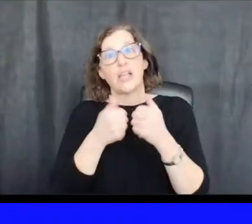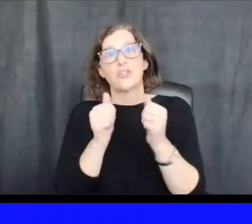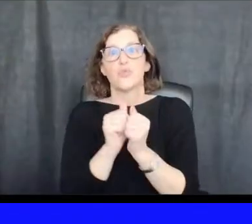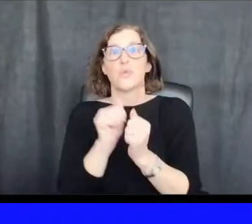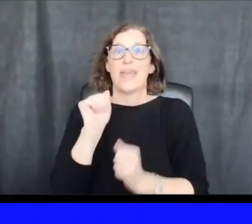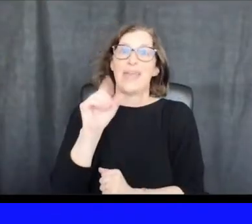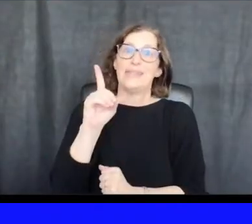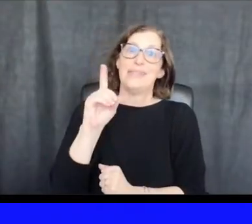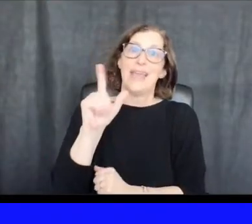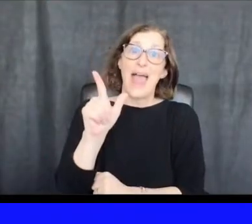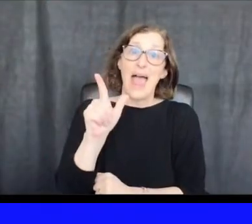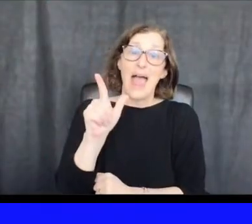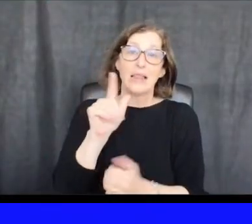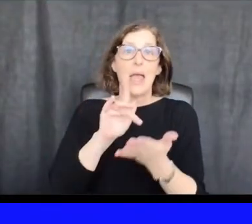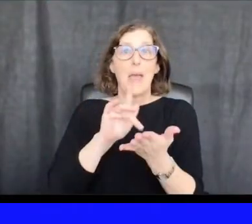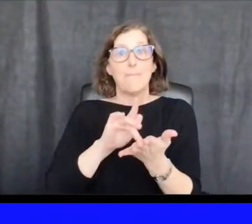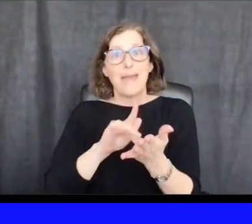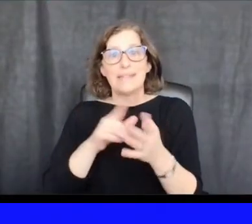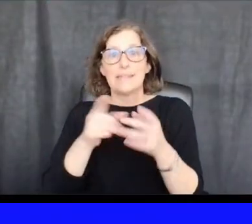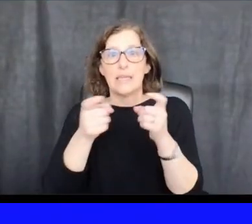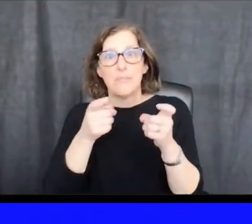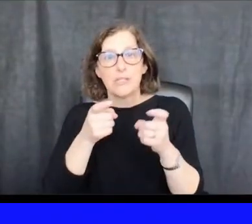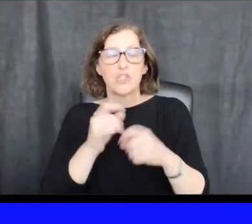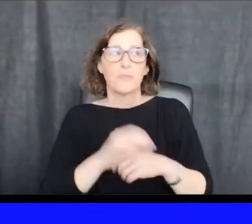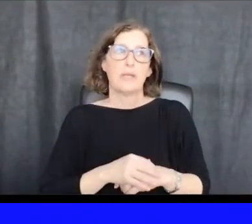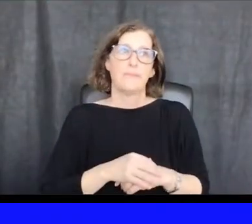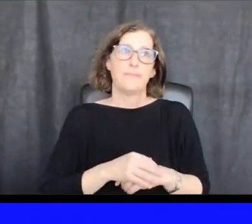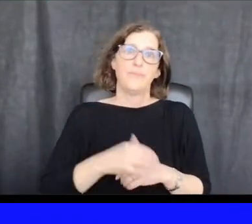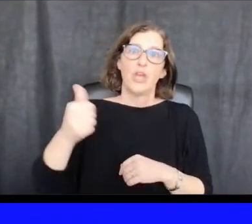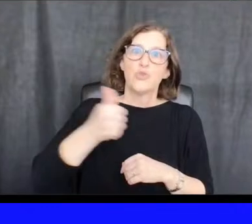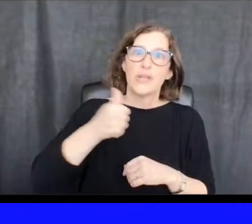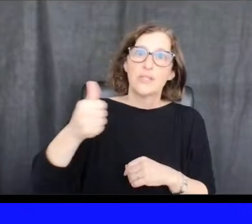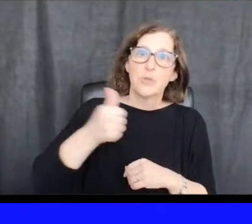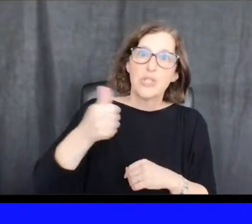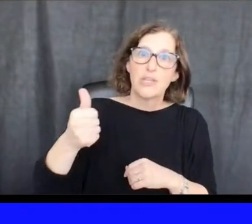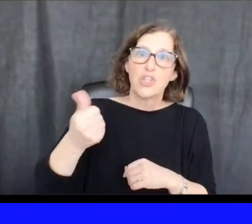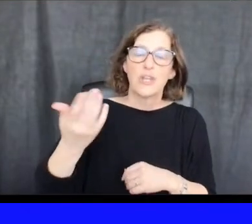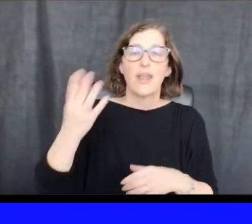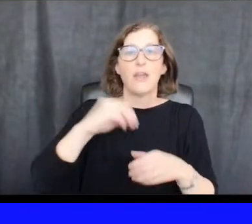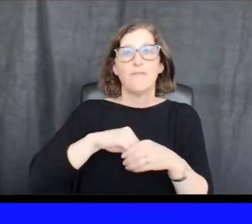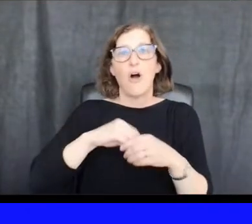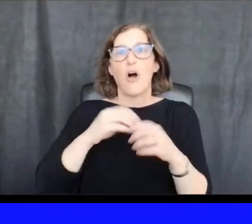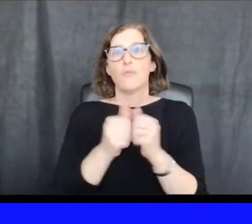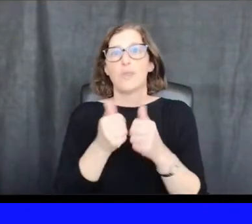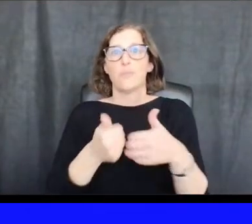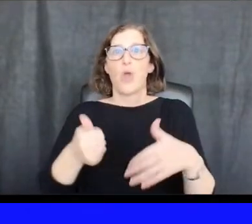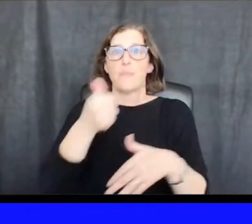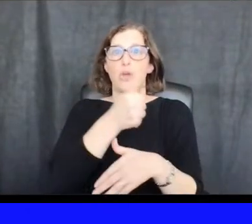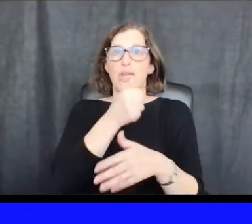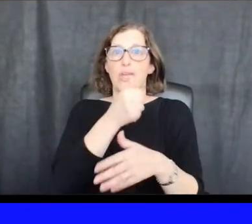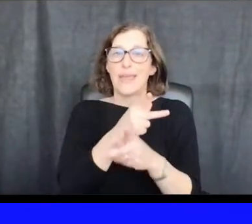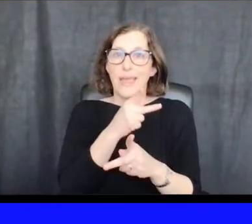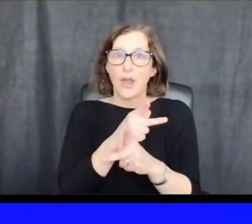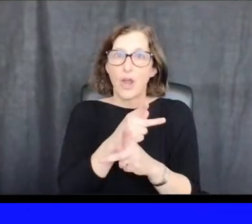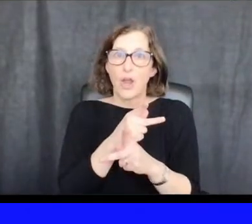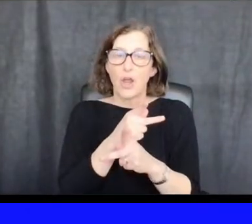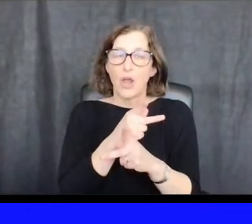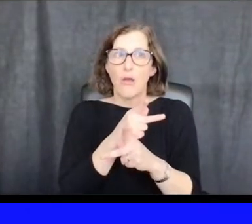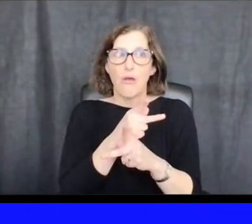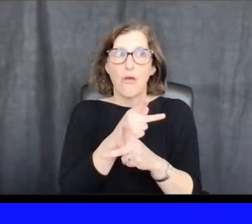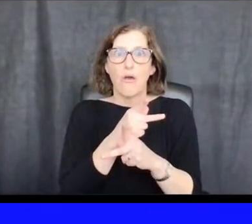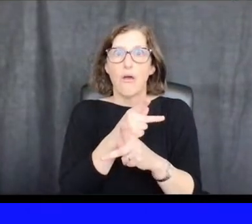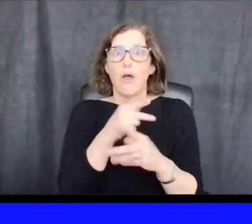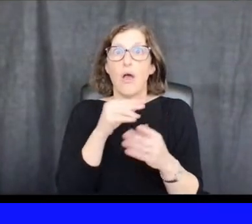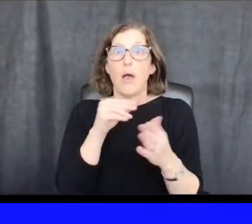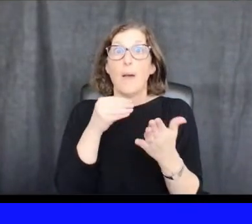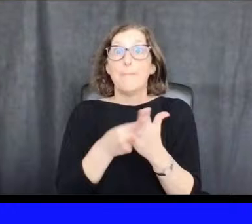but we have not yet addressed the needs. So what we learned is that even though these patients have been engaged in our system for a while,